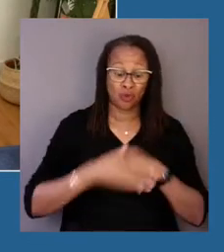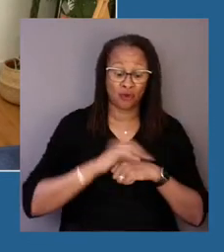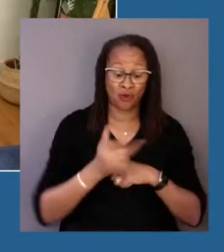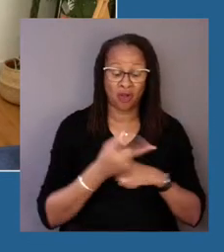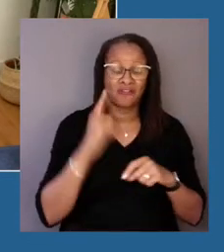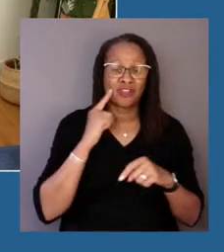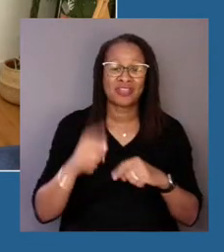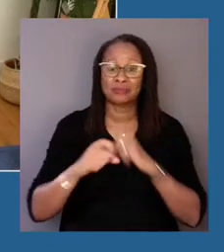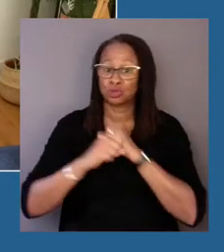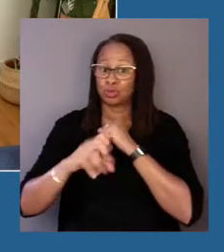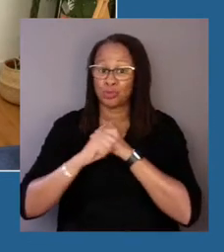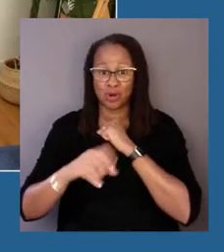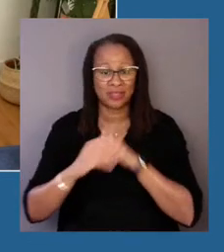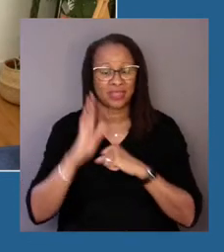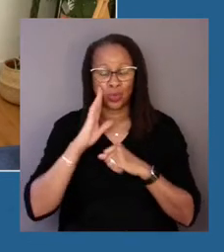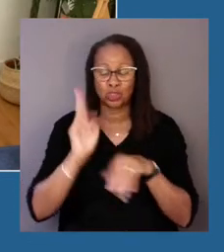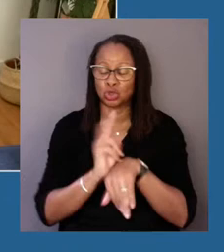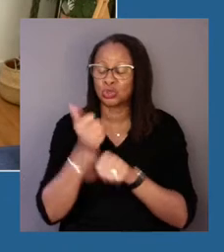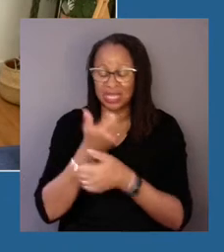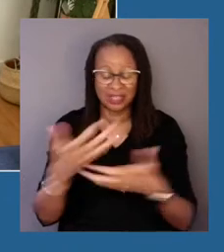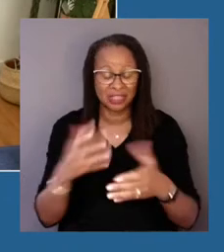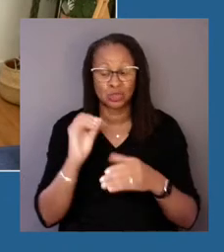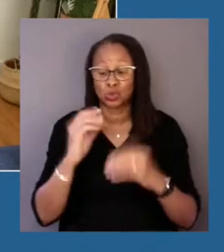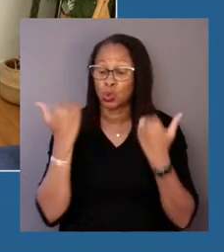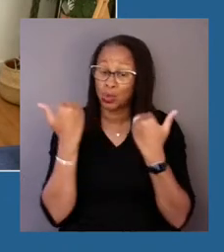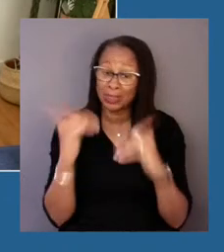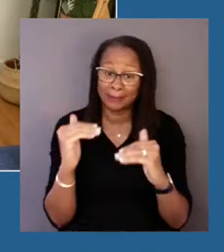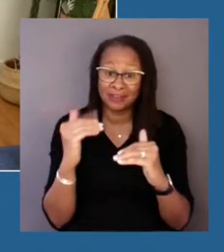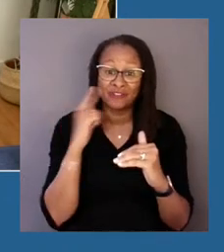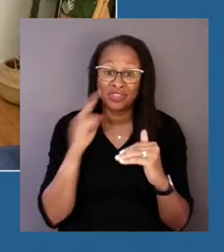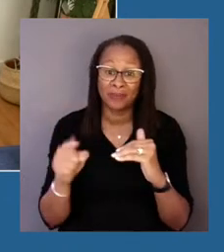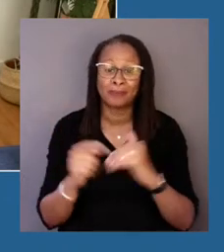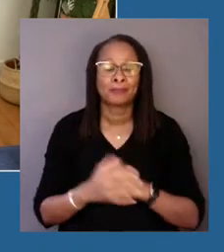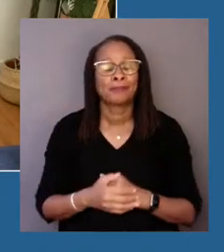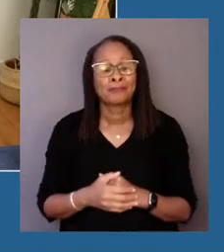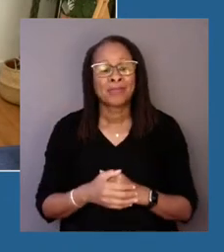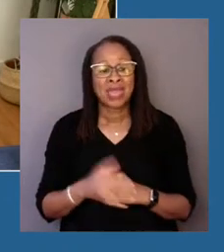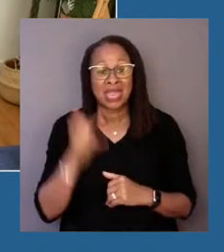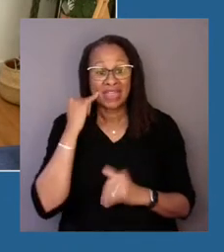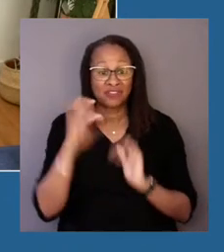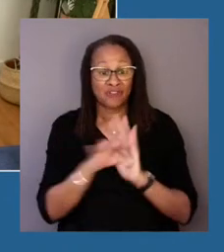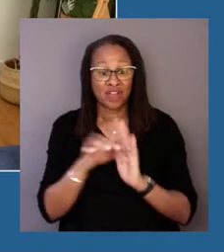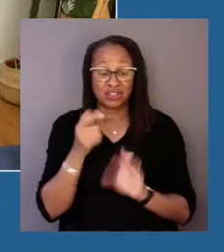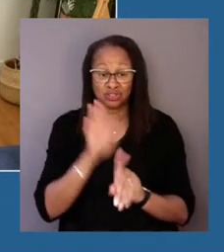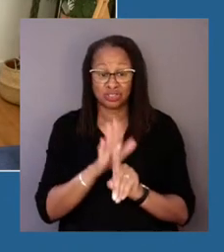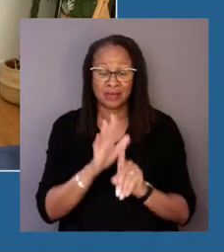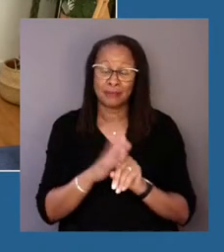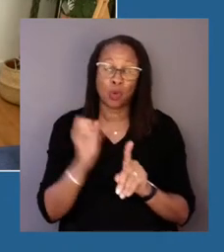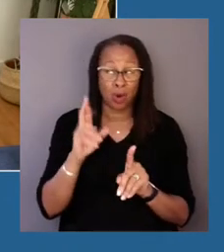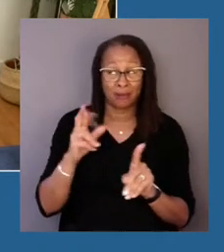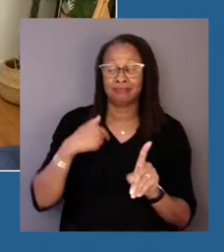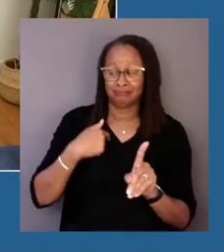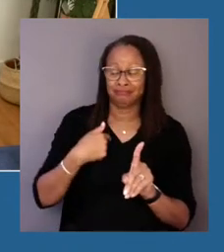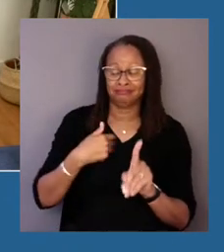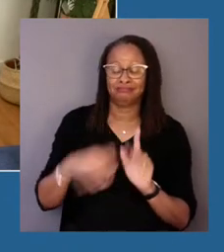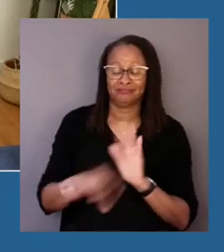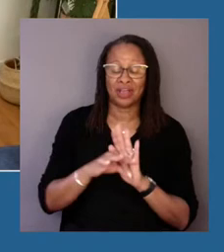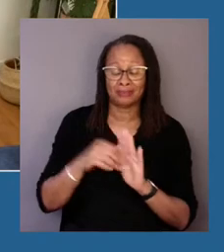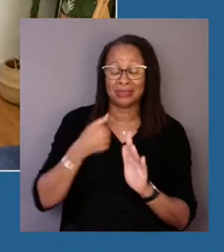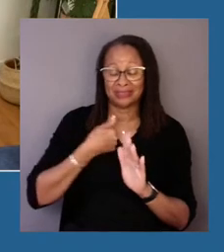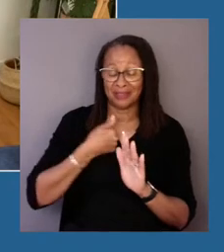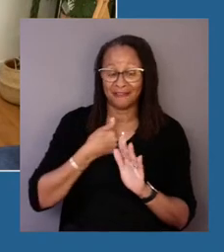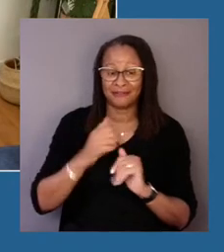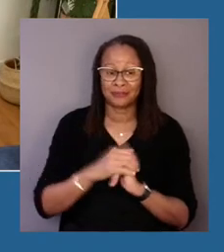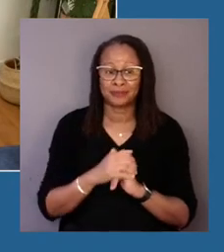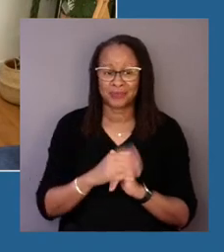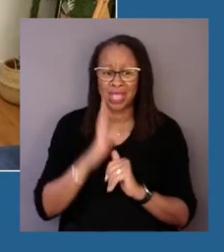it. There's no restraint there at all. You find yourself sometimes, or I find myself, I'll